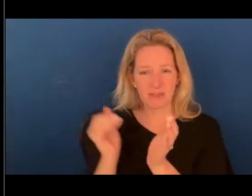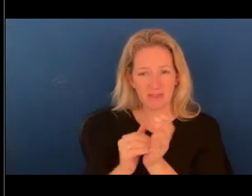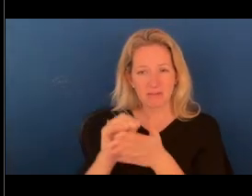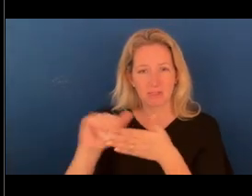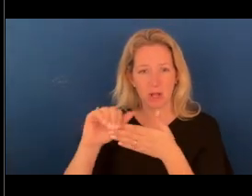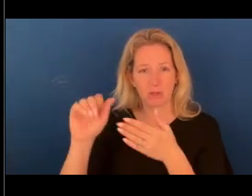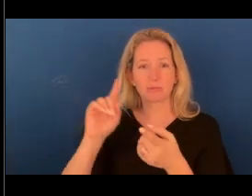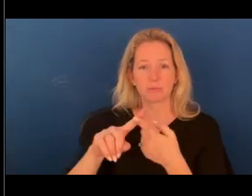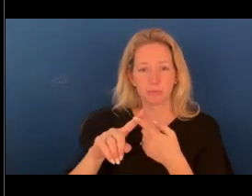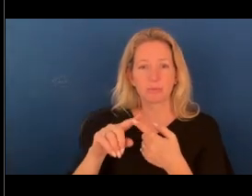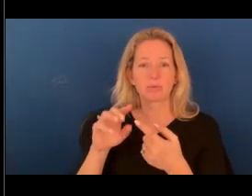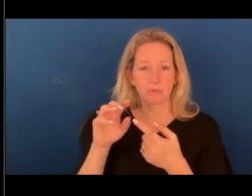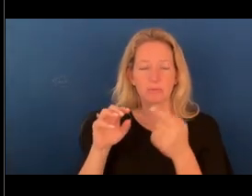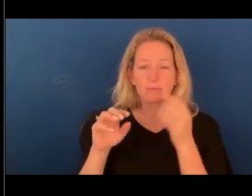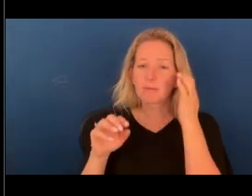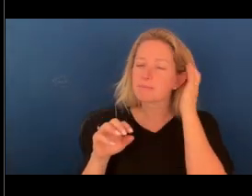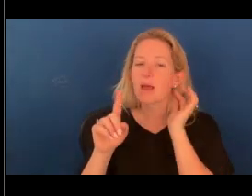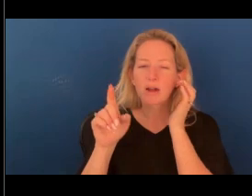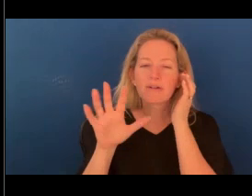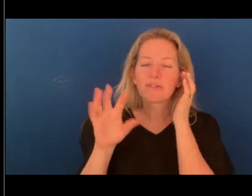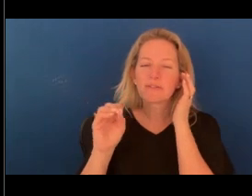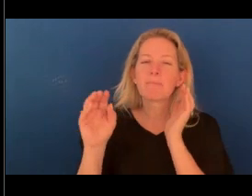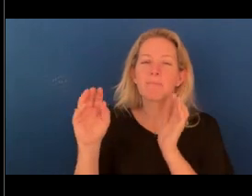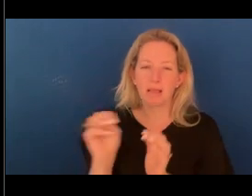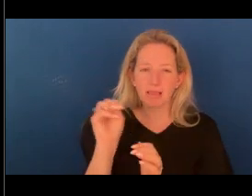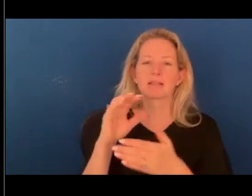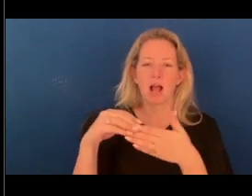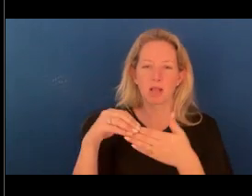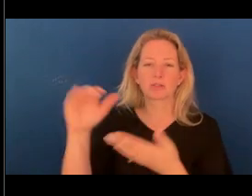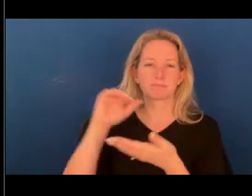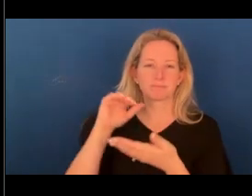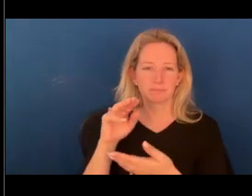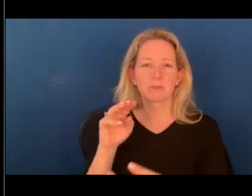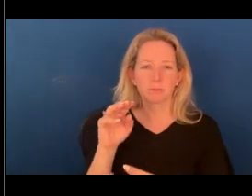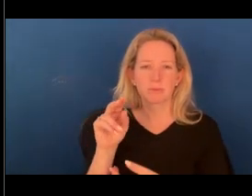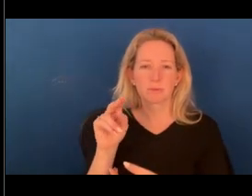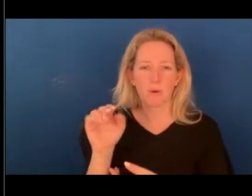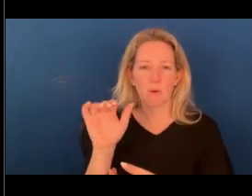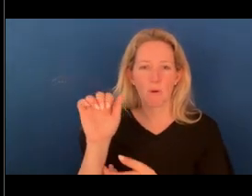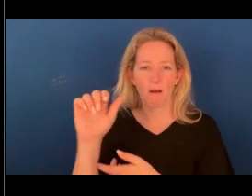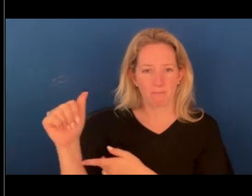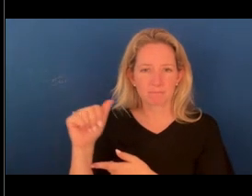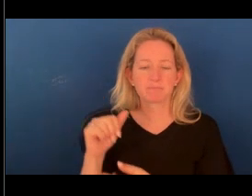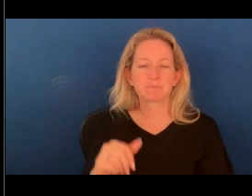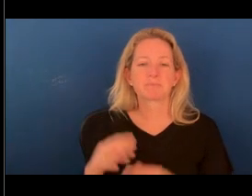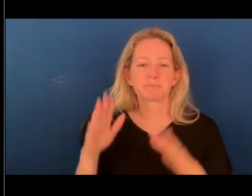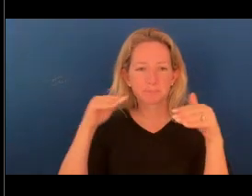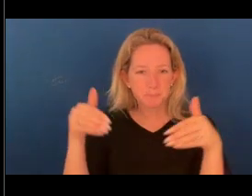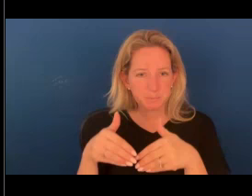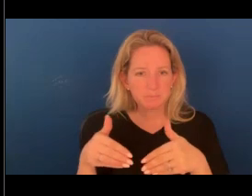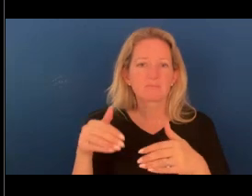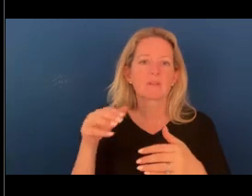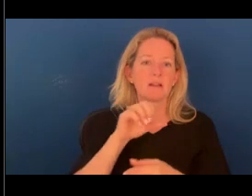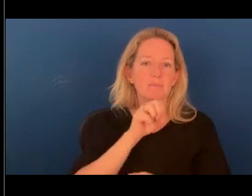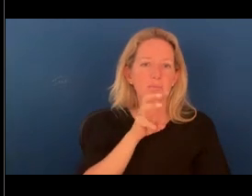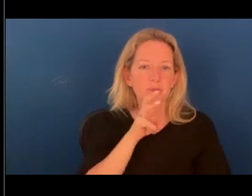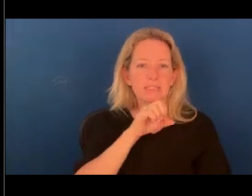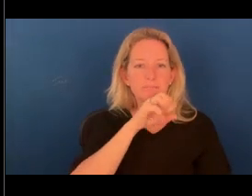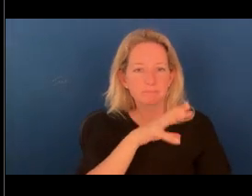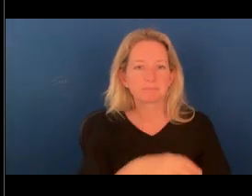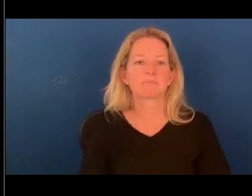prevention, mitigation, and removal. Next slide. From 22 to 24, we have